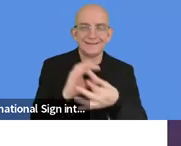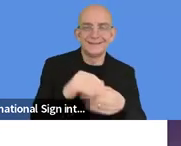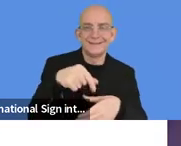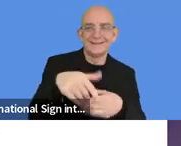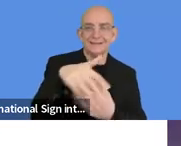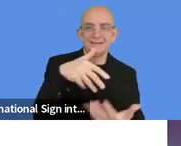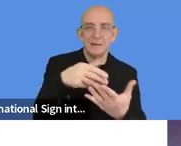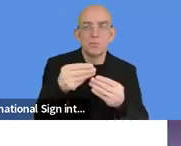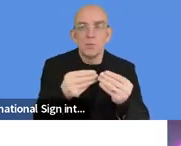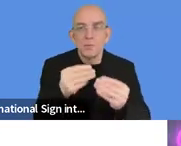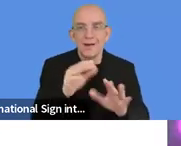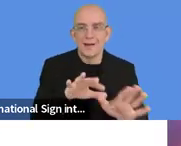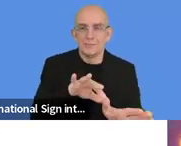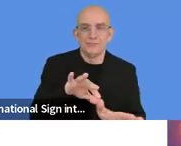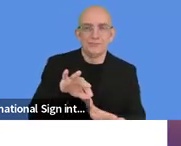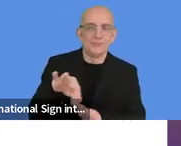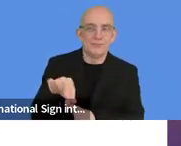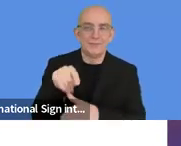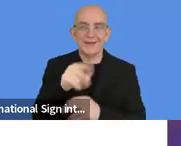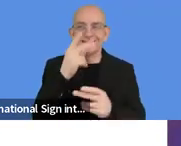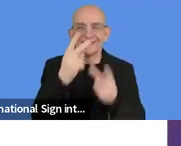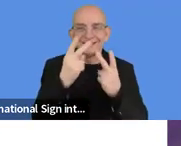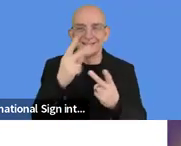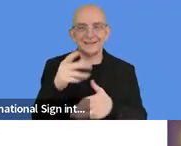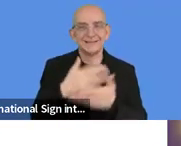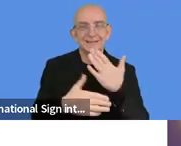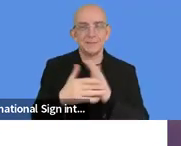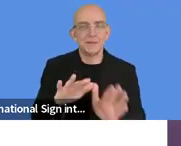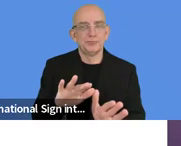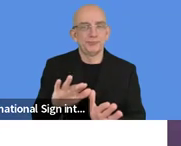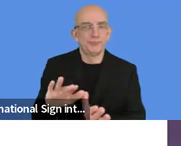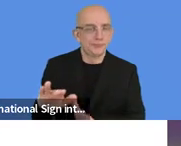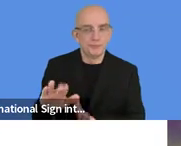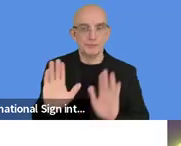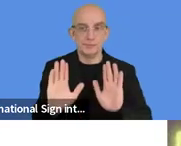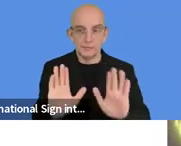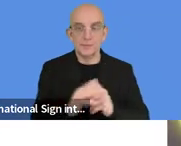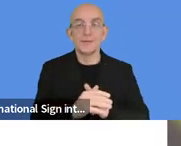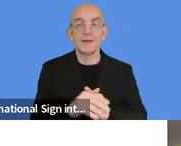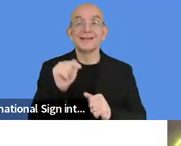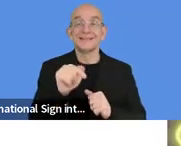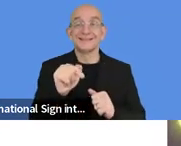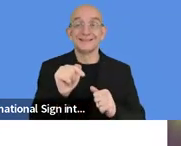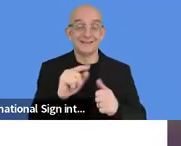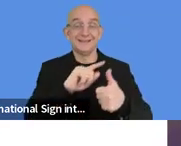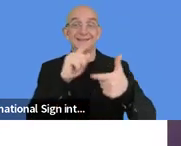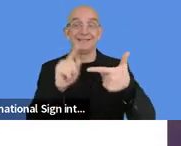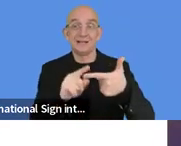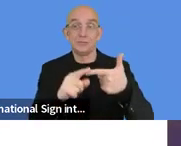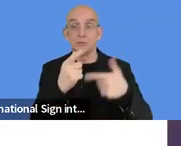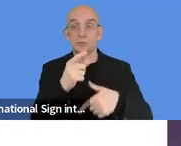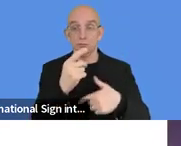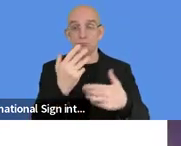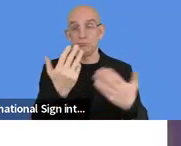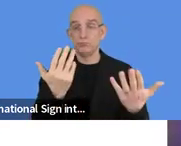look at on the secondary and tertiary levels. And I think of this kind of like, I borrowed this term from